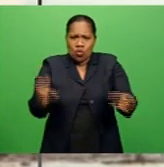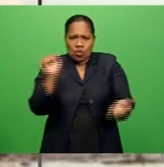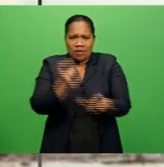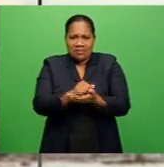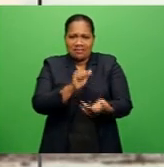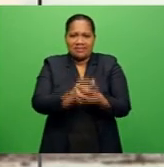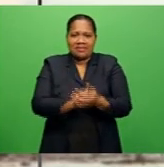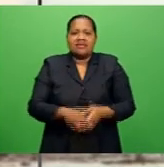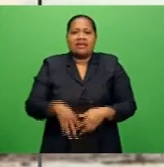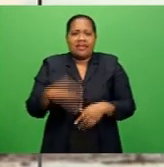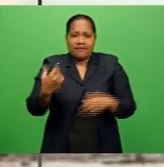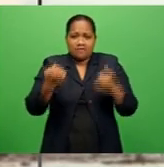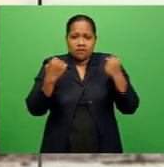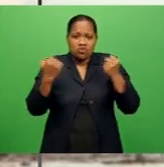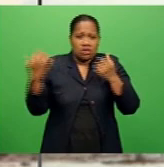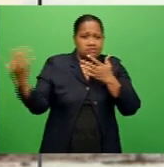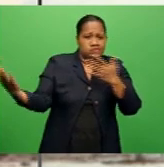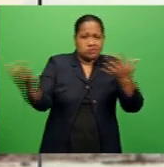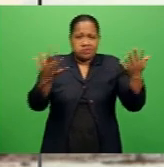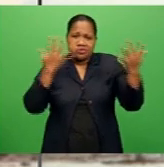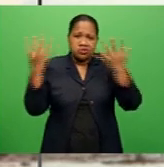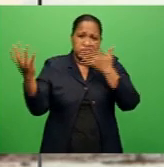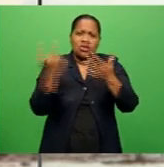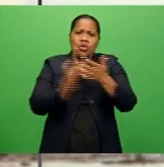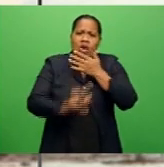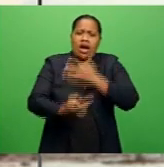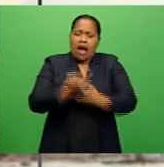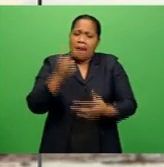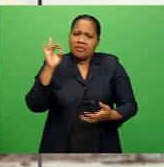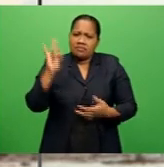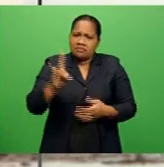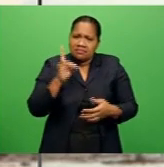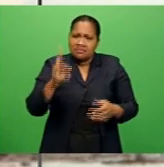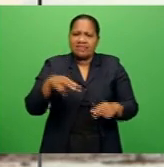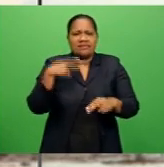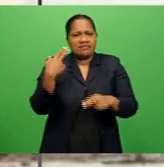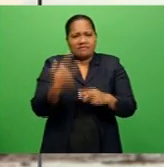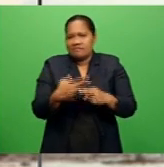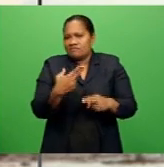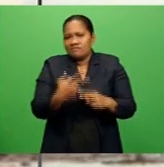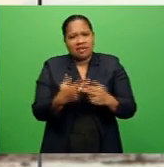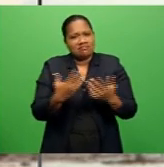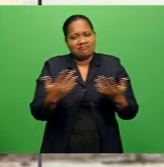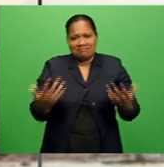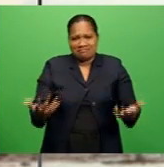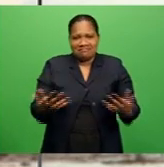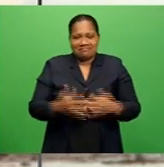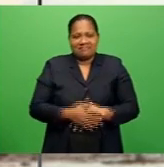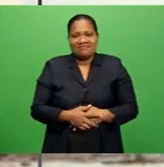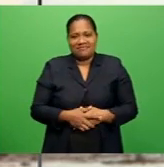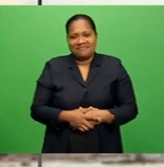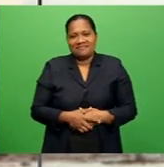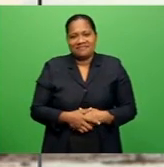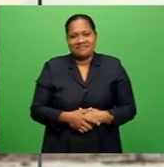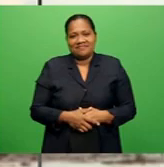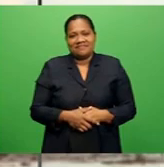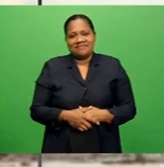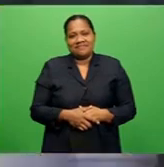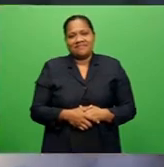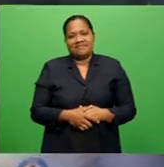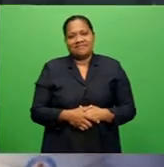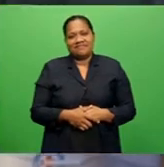storm surges wiped out livestock and plantations, leaving behind vulnerable Fijians. Kelly Vadala reports.